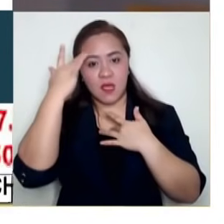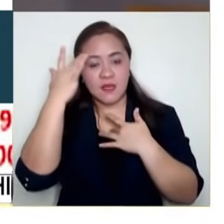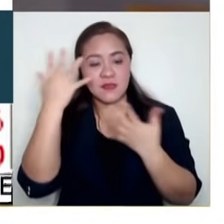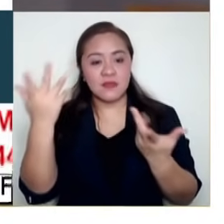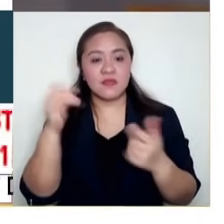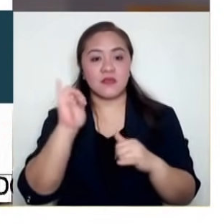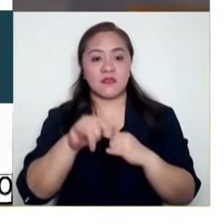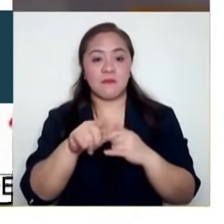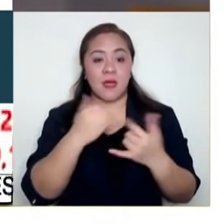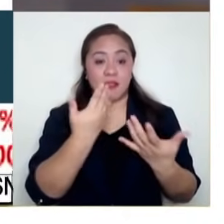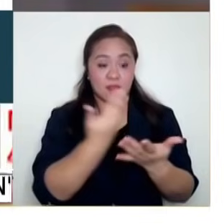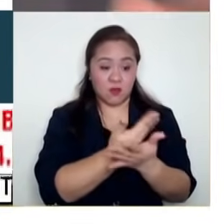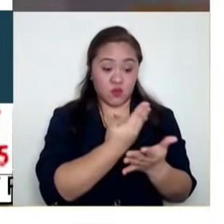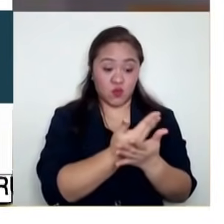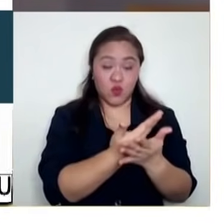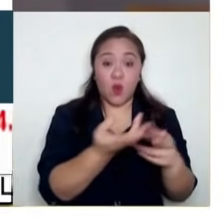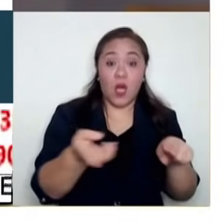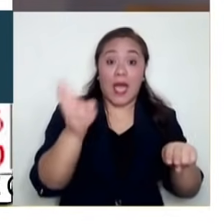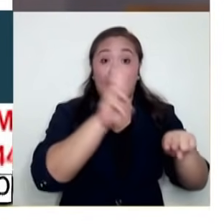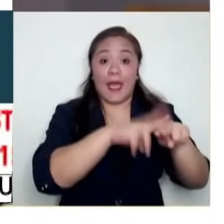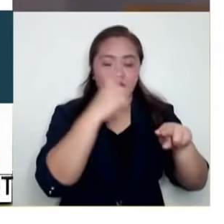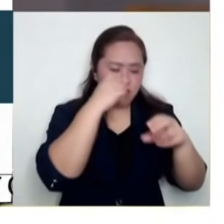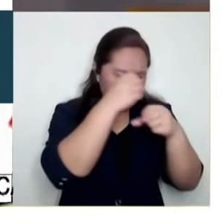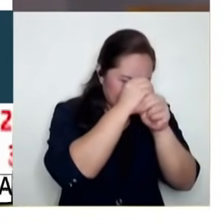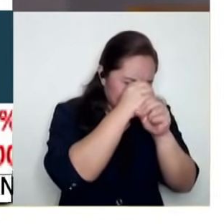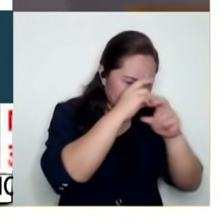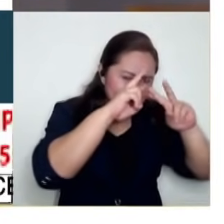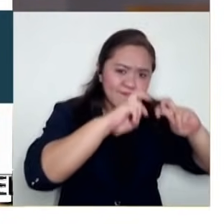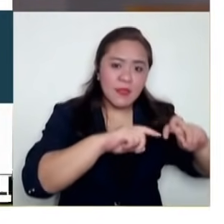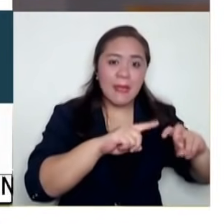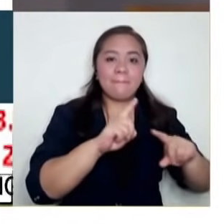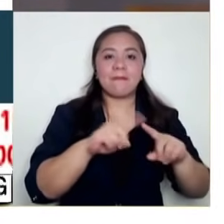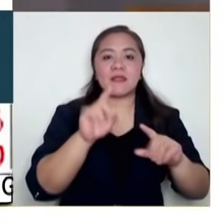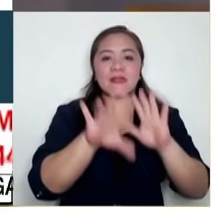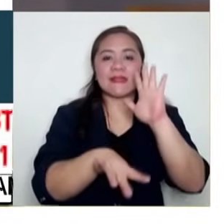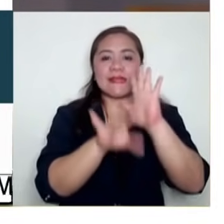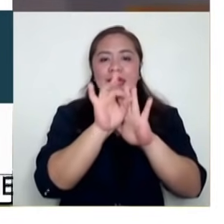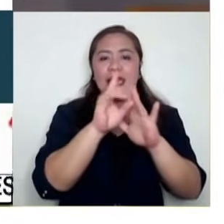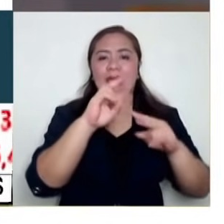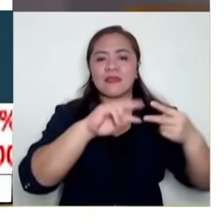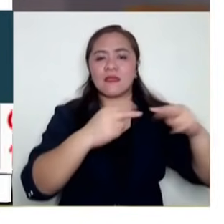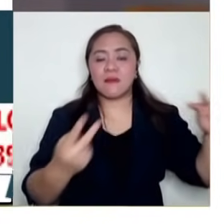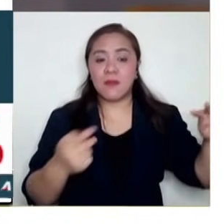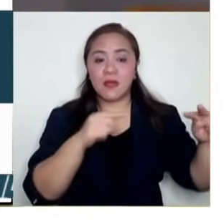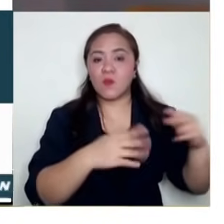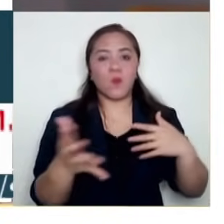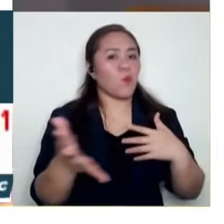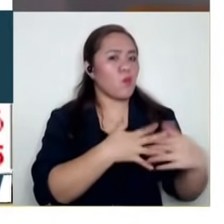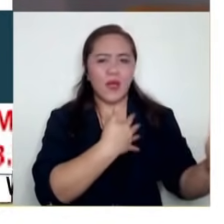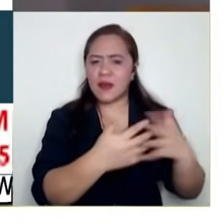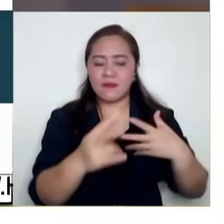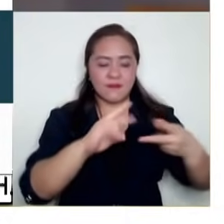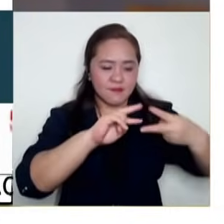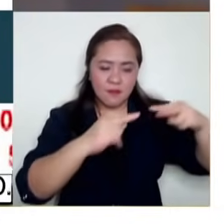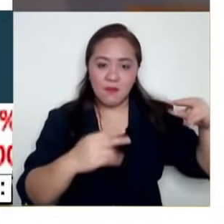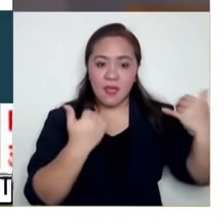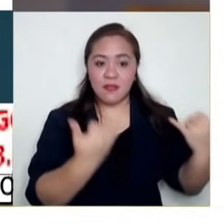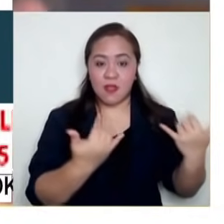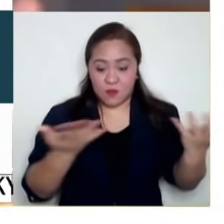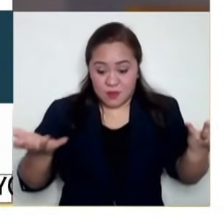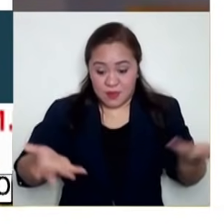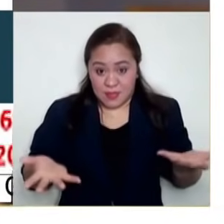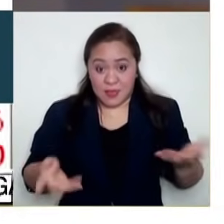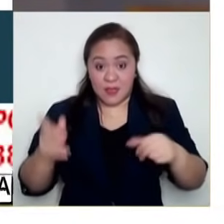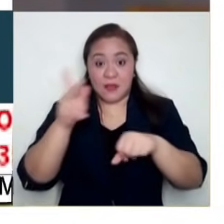another step for all of us to just determine what type of variant. And we always say, whatever variants we have right now here in the country,